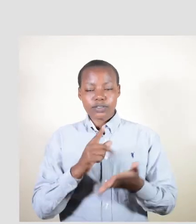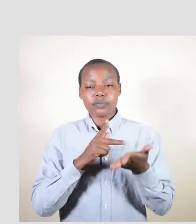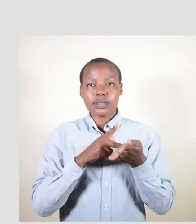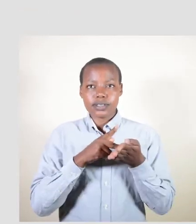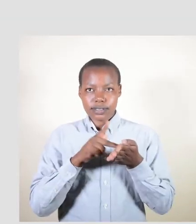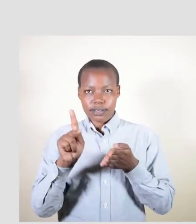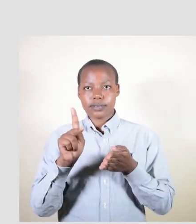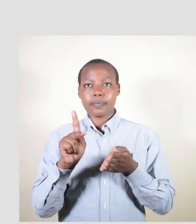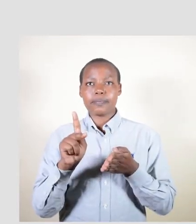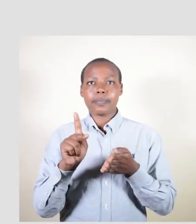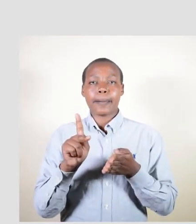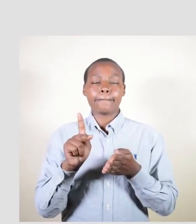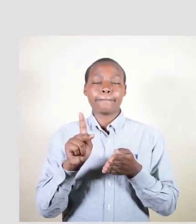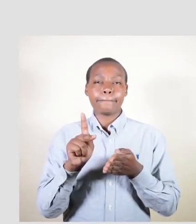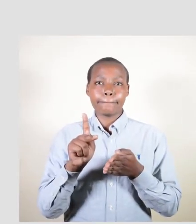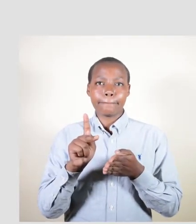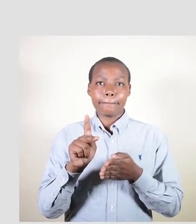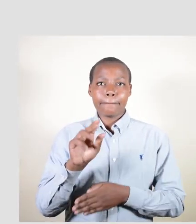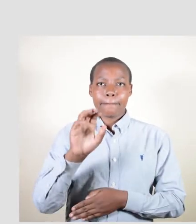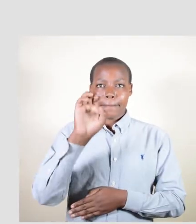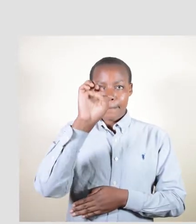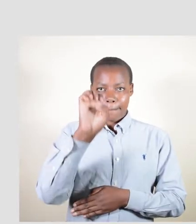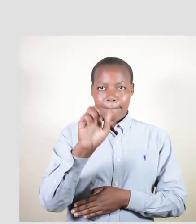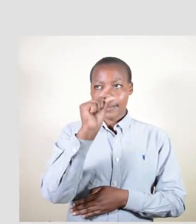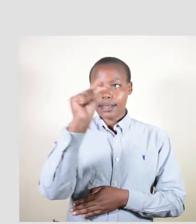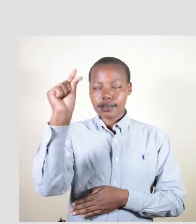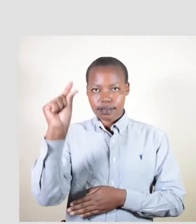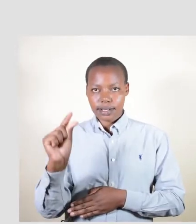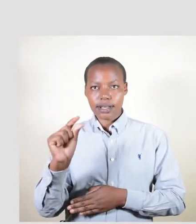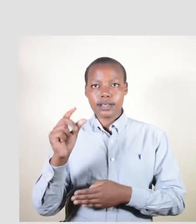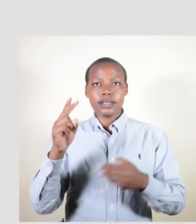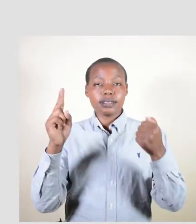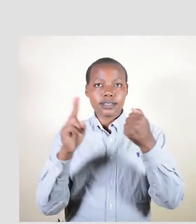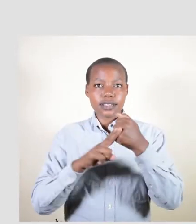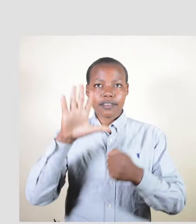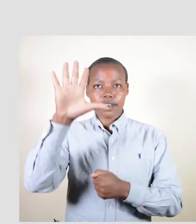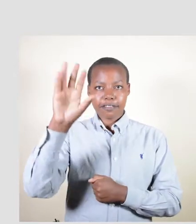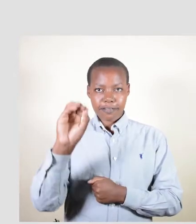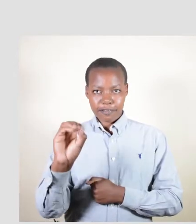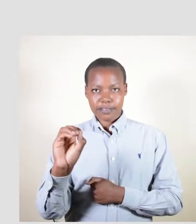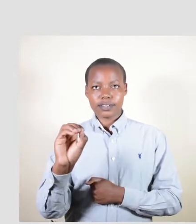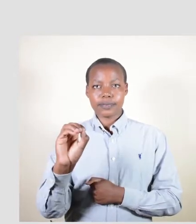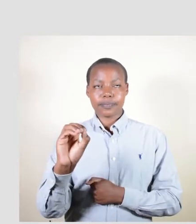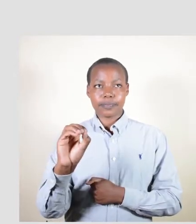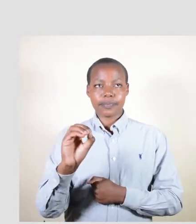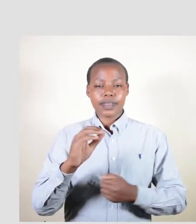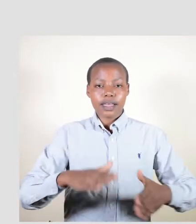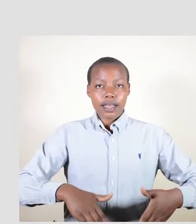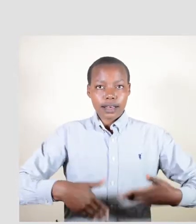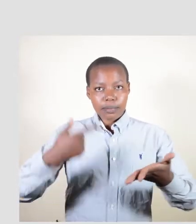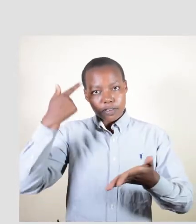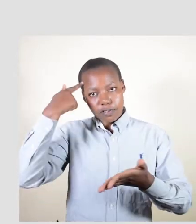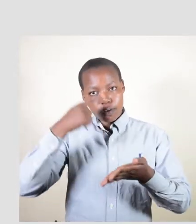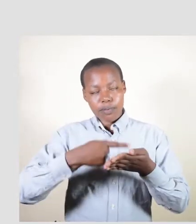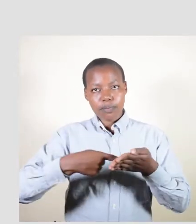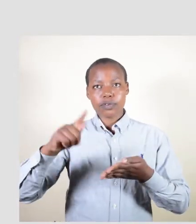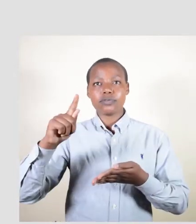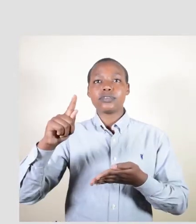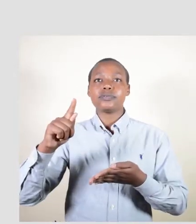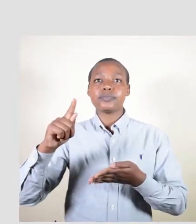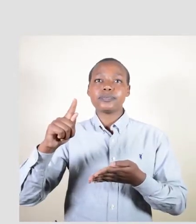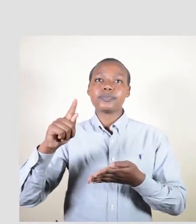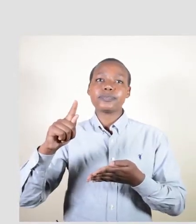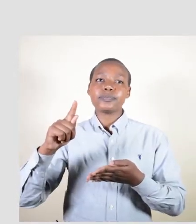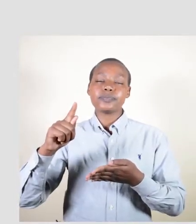The customer therefore makes the payment as per the CC rating of the vehicle, e-sticker at 750 shillings,